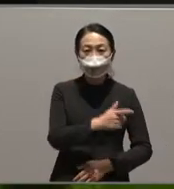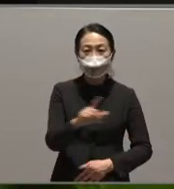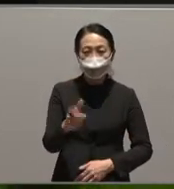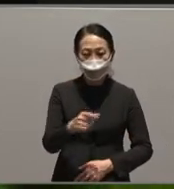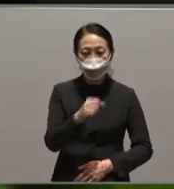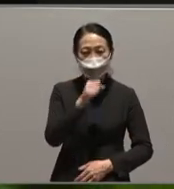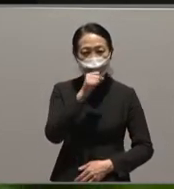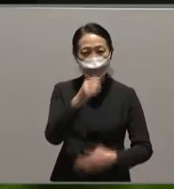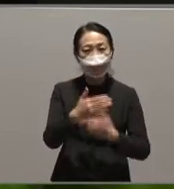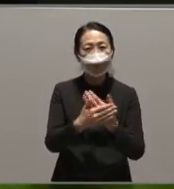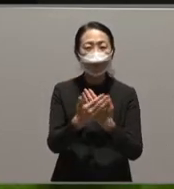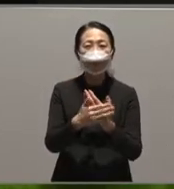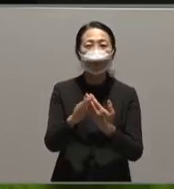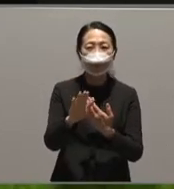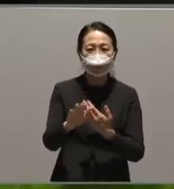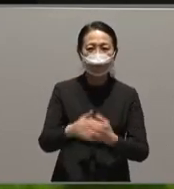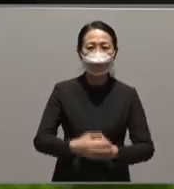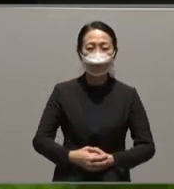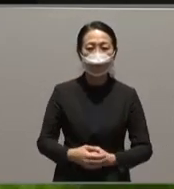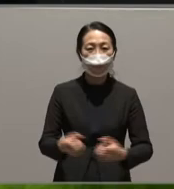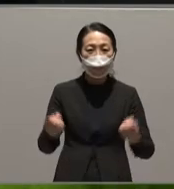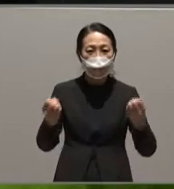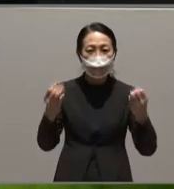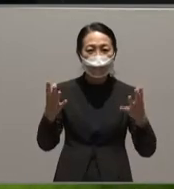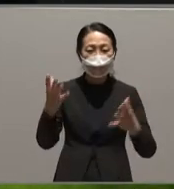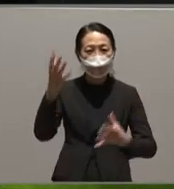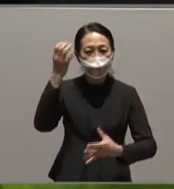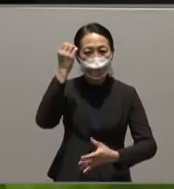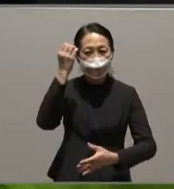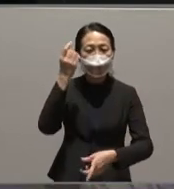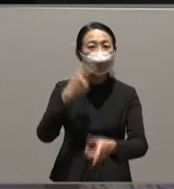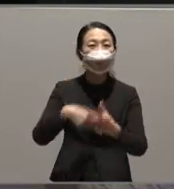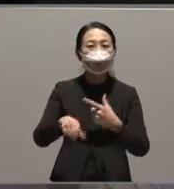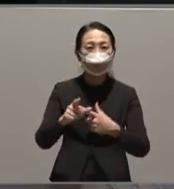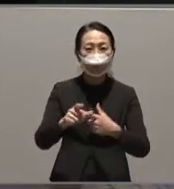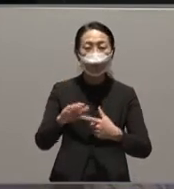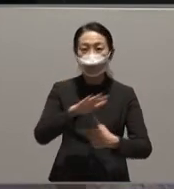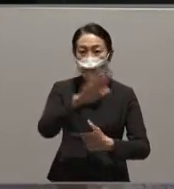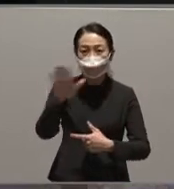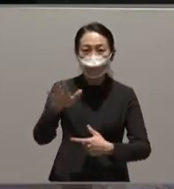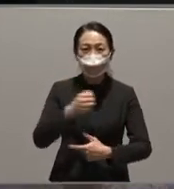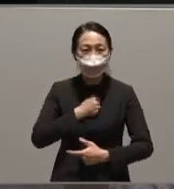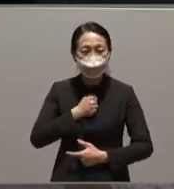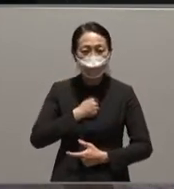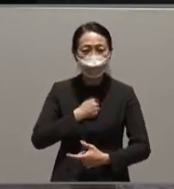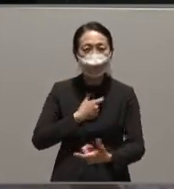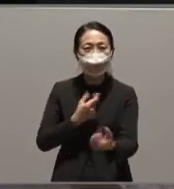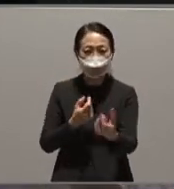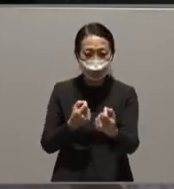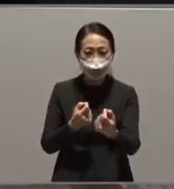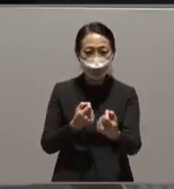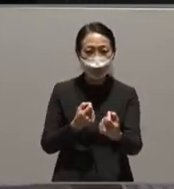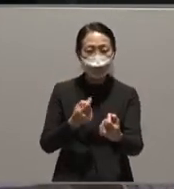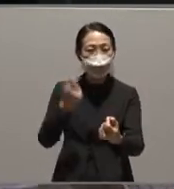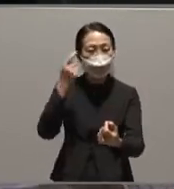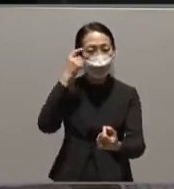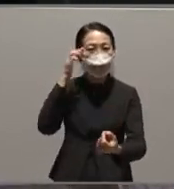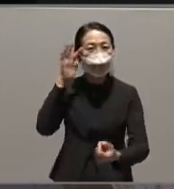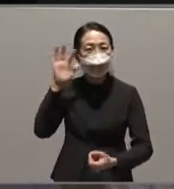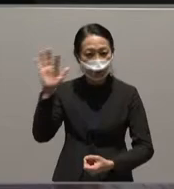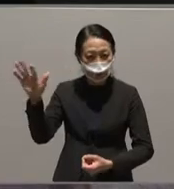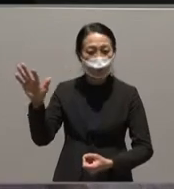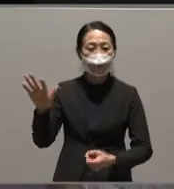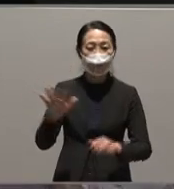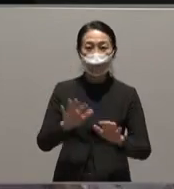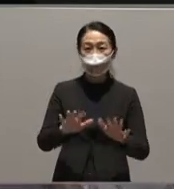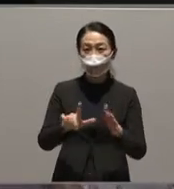not so much something we need to learn, but something we need to remember. When you think about it, forest bathing is a lot like being a